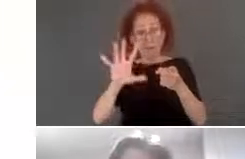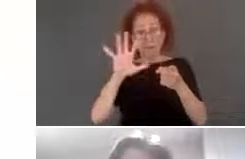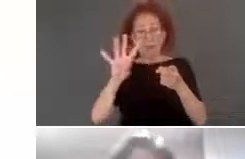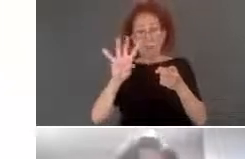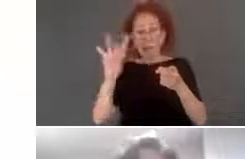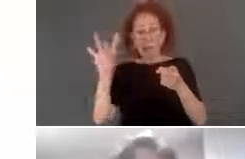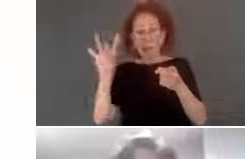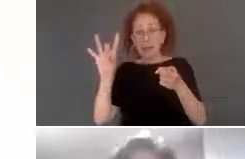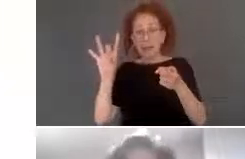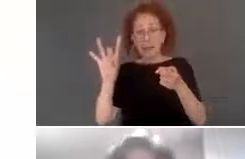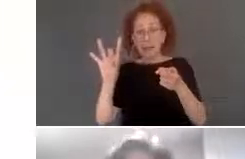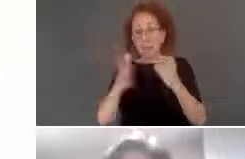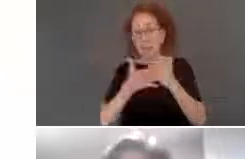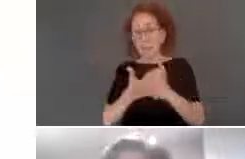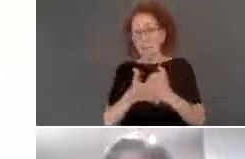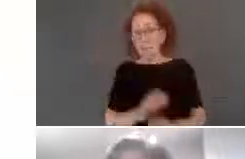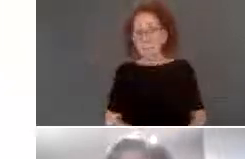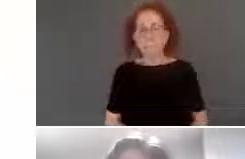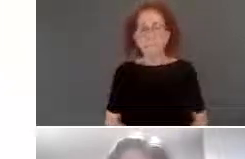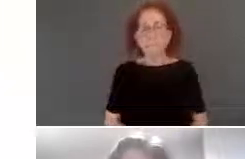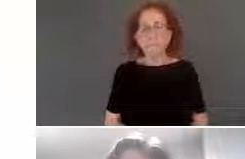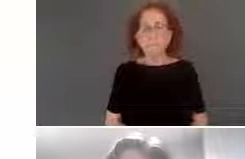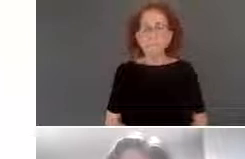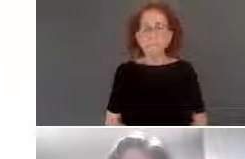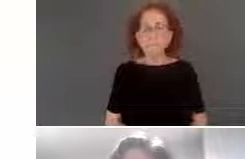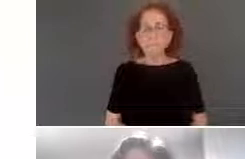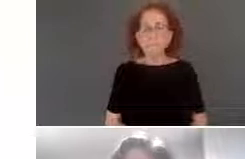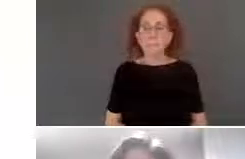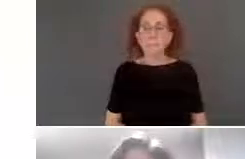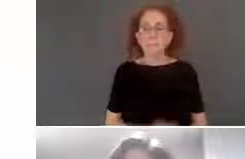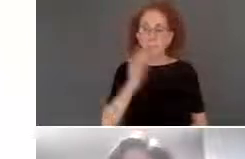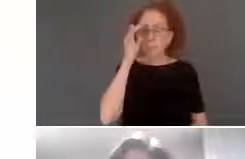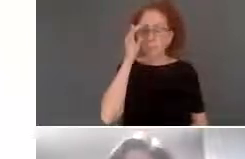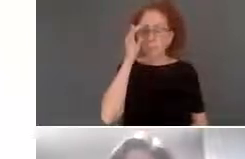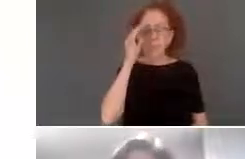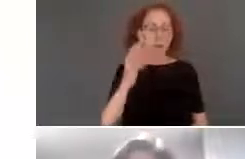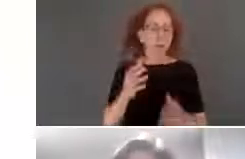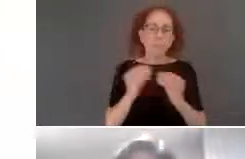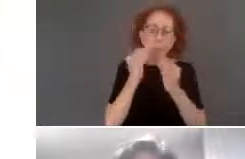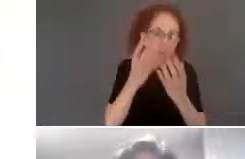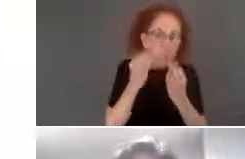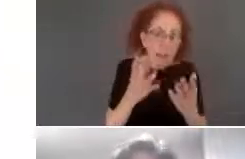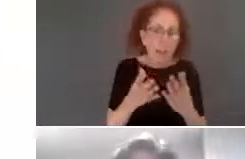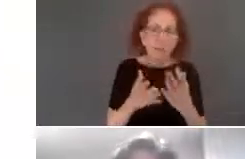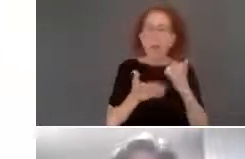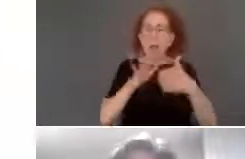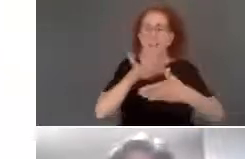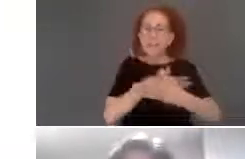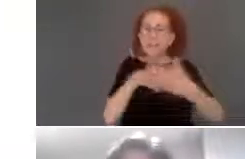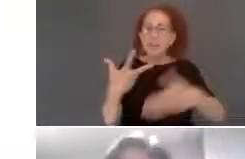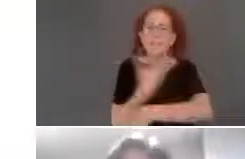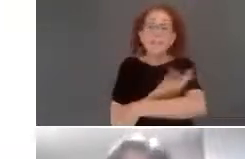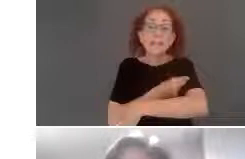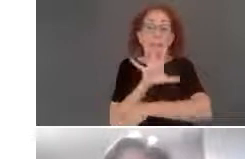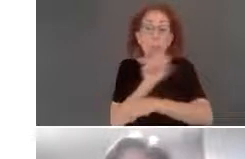215-685-5488, and they can help with a lot of different services as well, providing you with information, helping you schedule vaccine